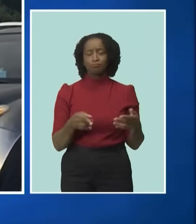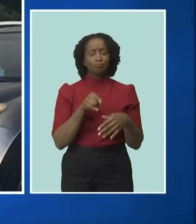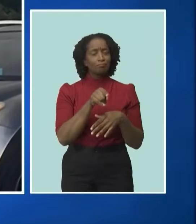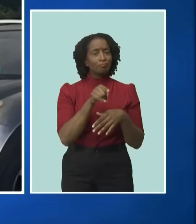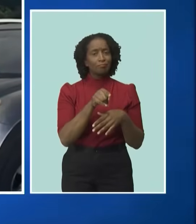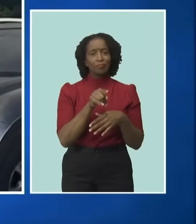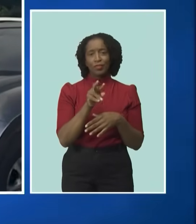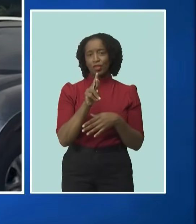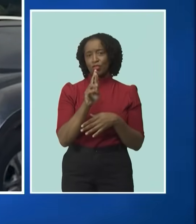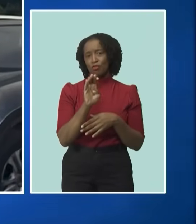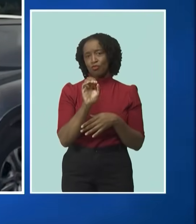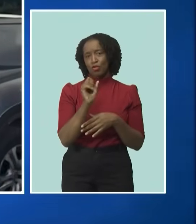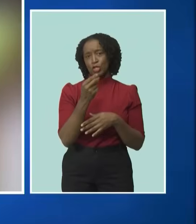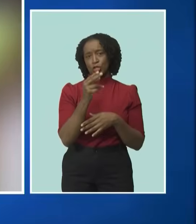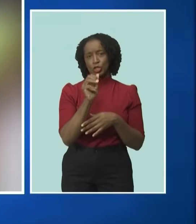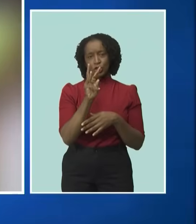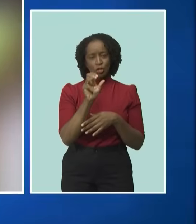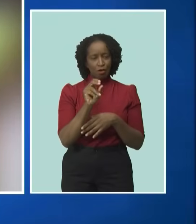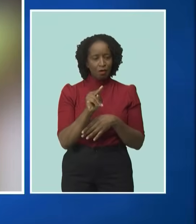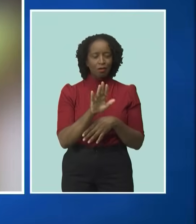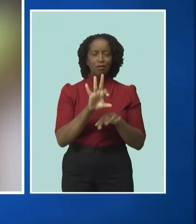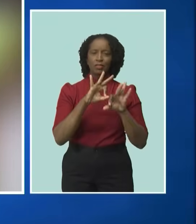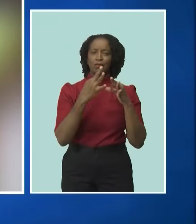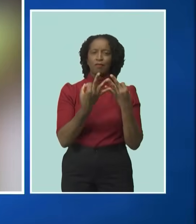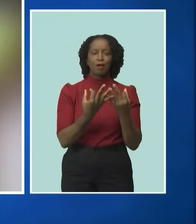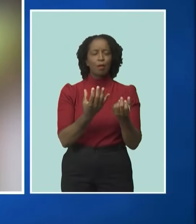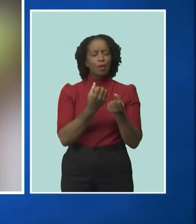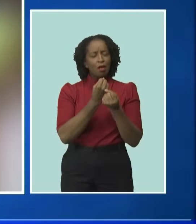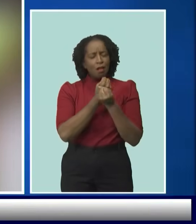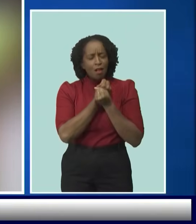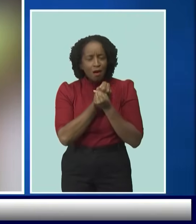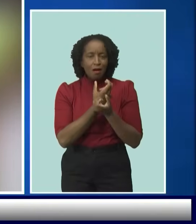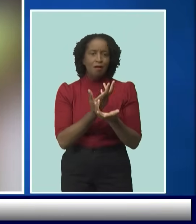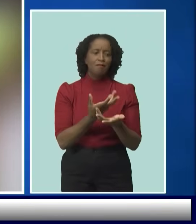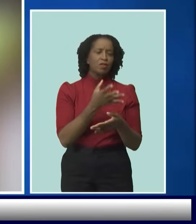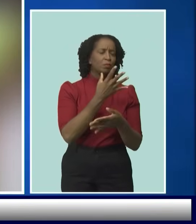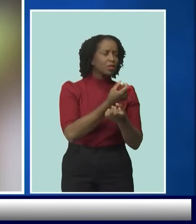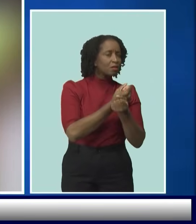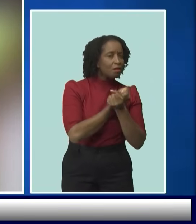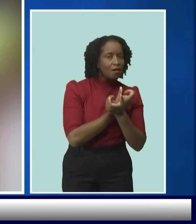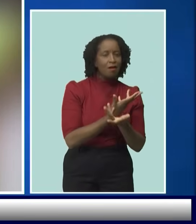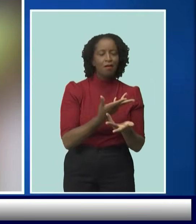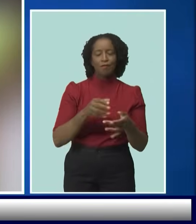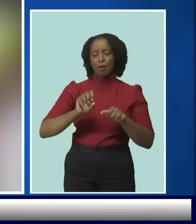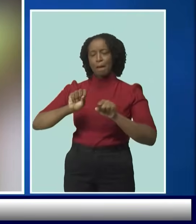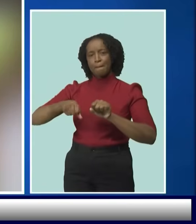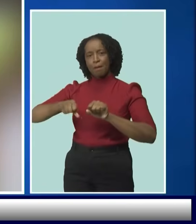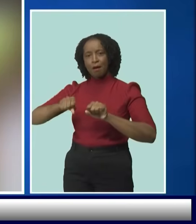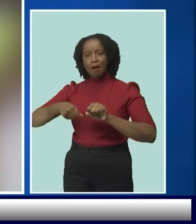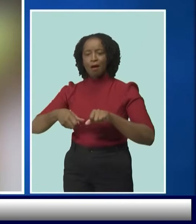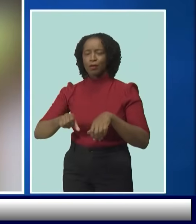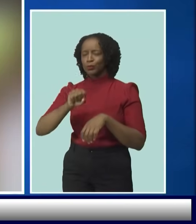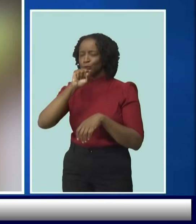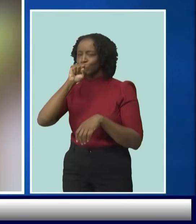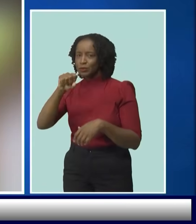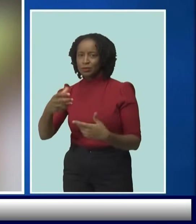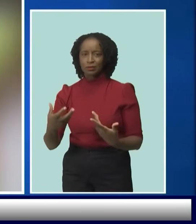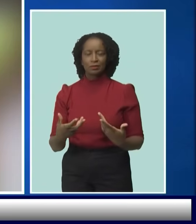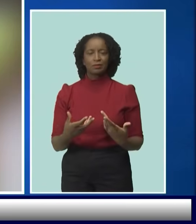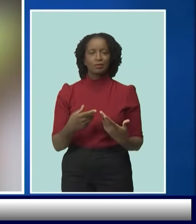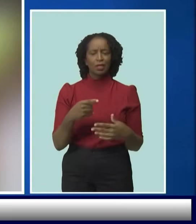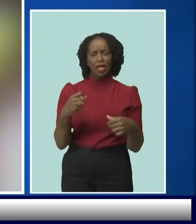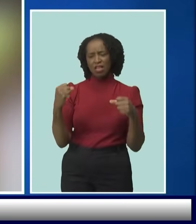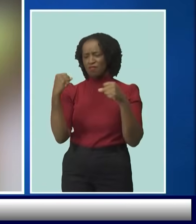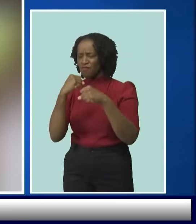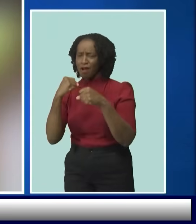Love his family. His mother. He loved bikes. He's not none of those violent bike men.